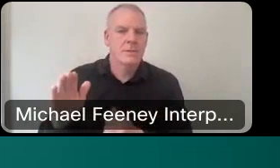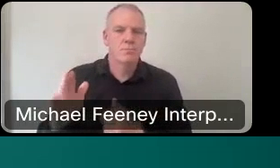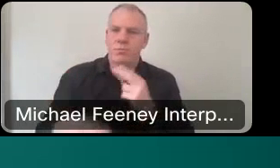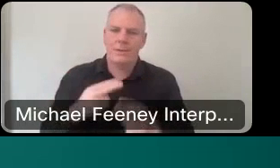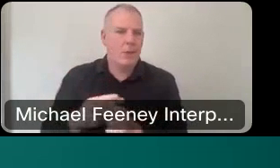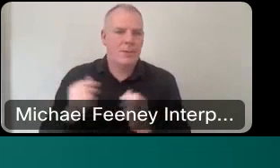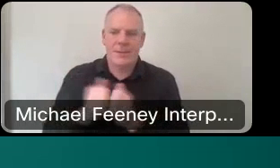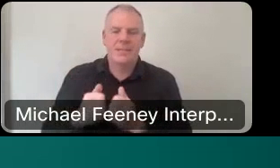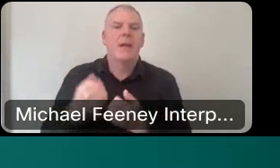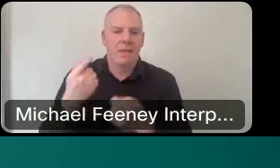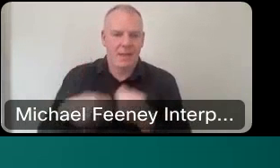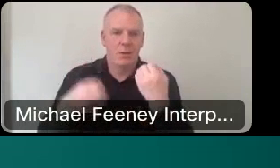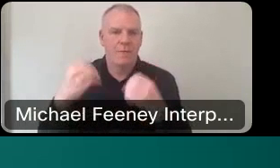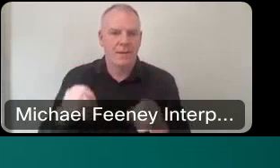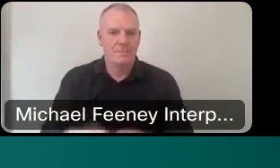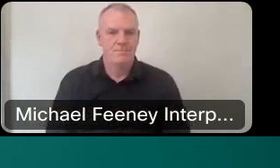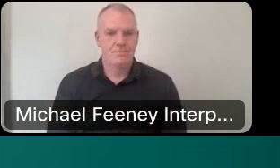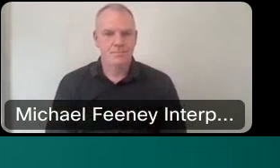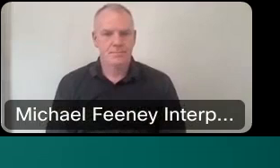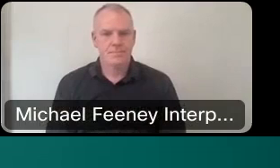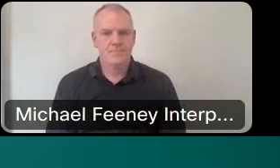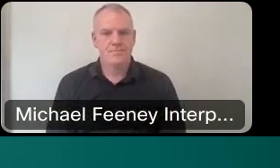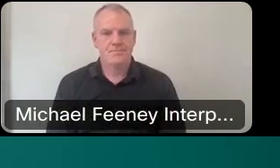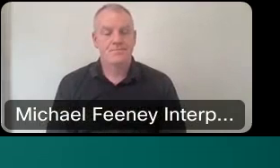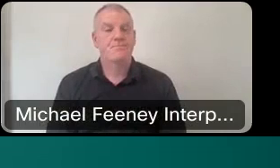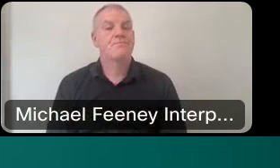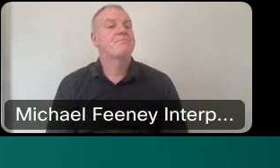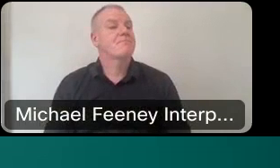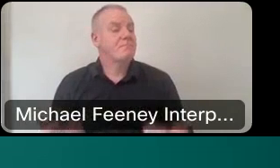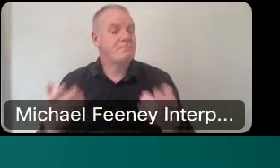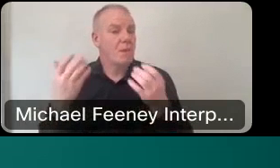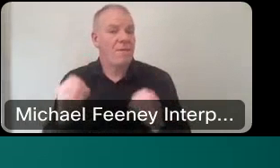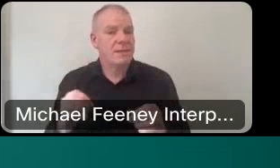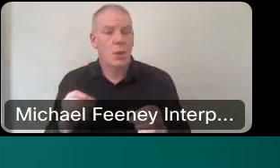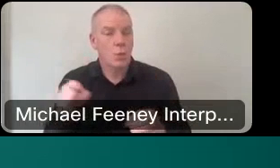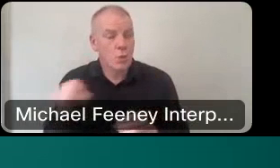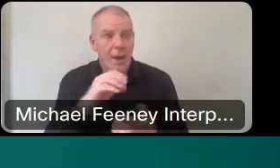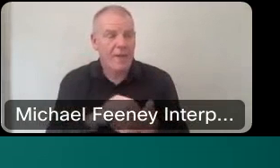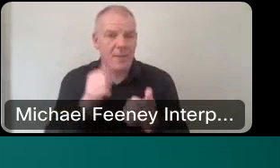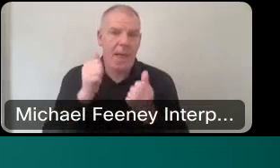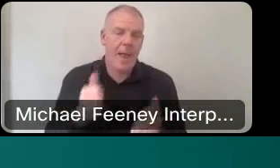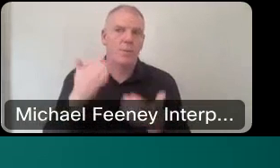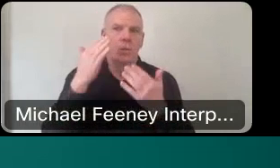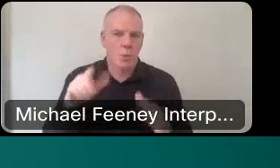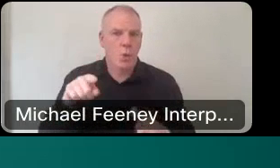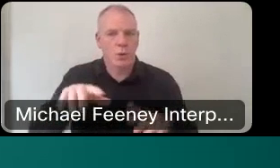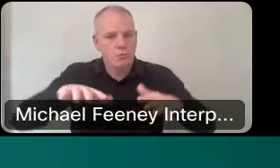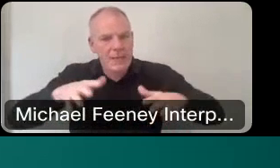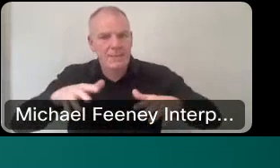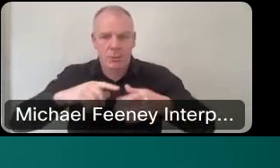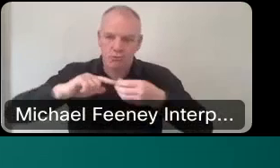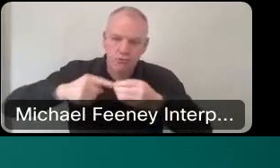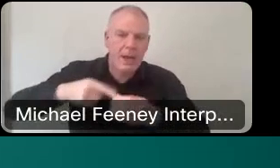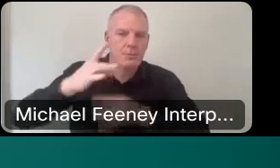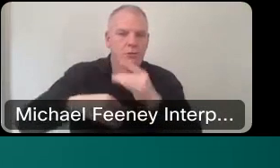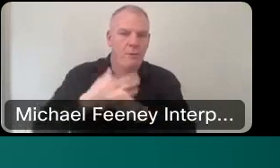offence. And your defence will always be that you are able to demonstrate all of the reasonable efforts that were made to ensure